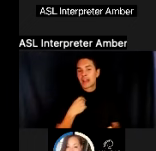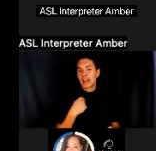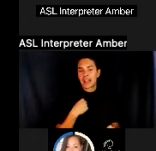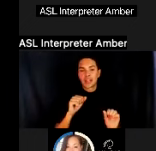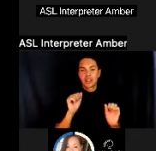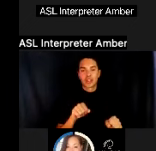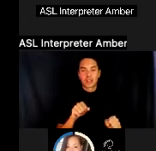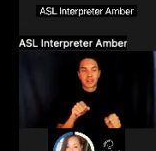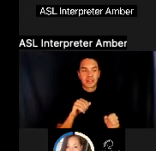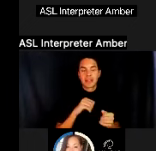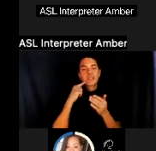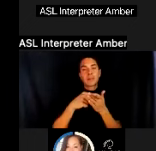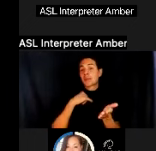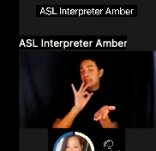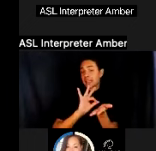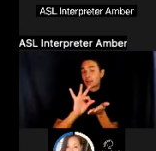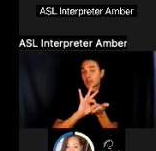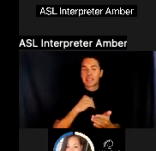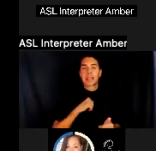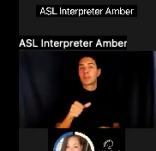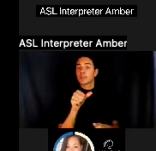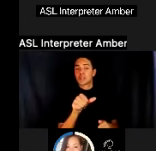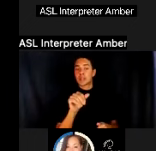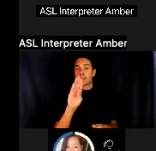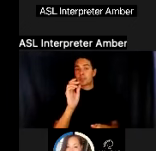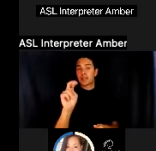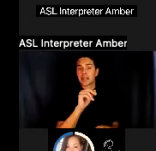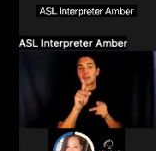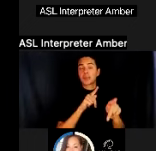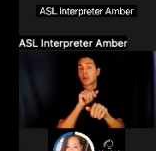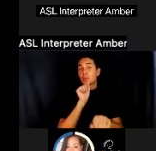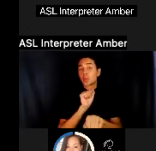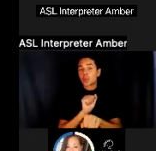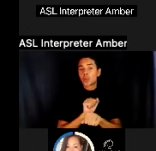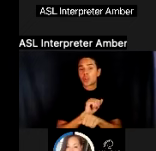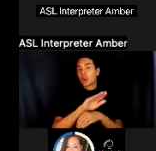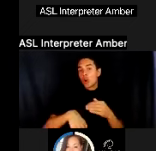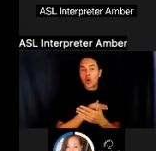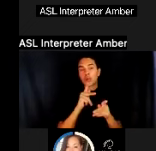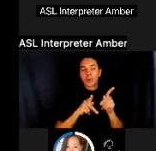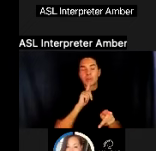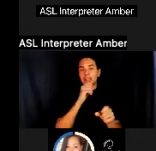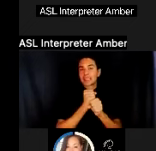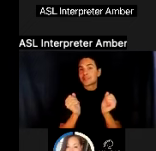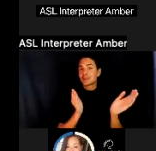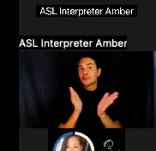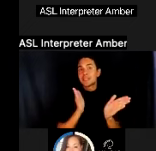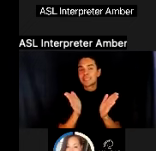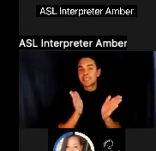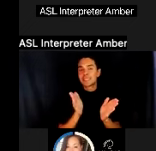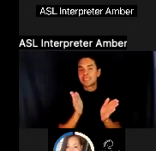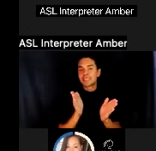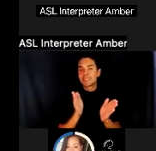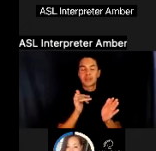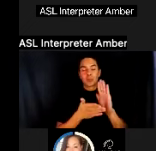a button and all the people that are working, or all the people that are getting services from your